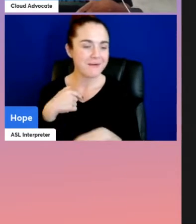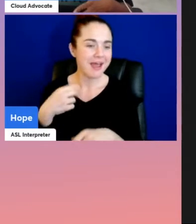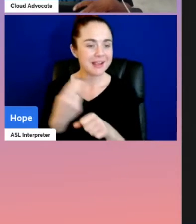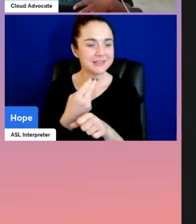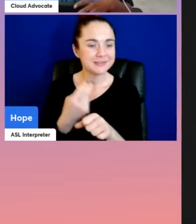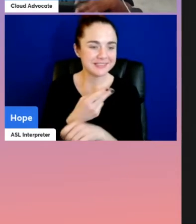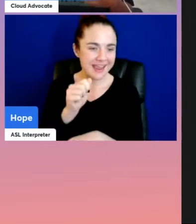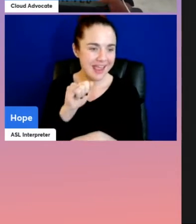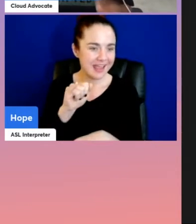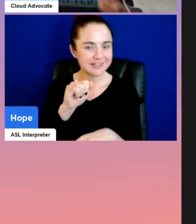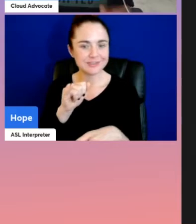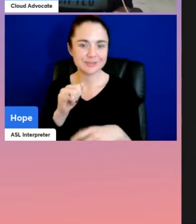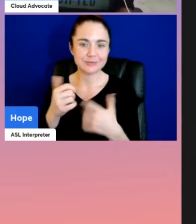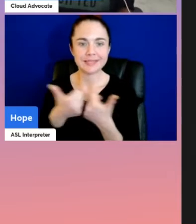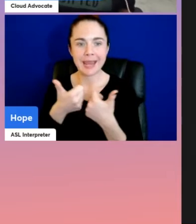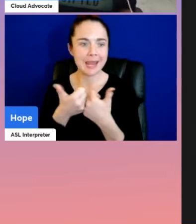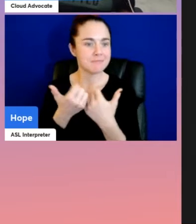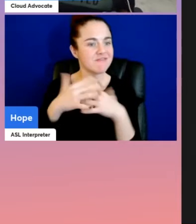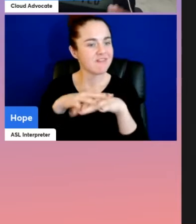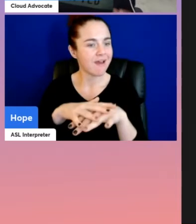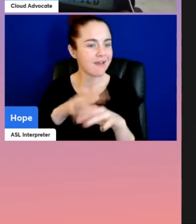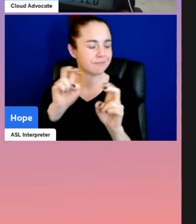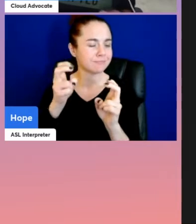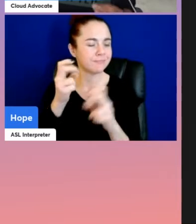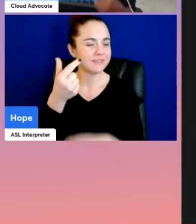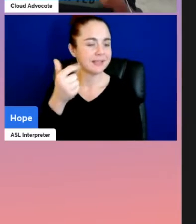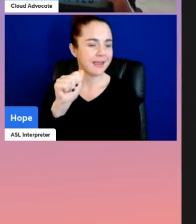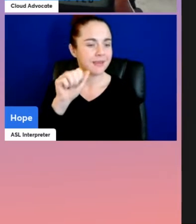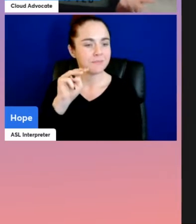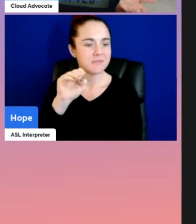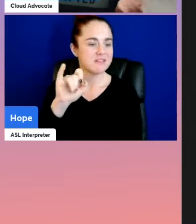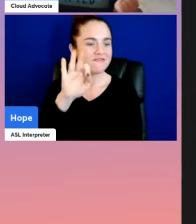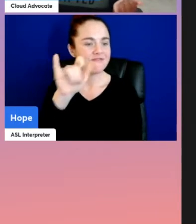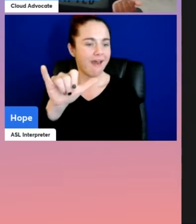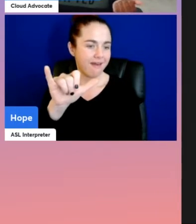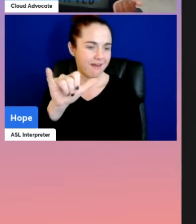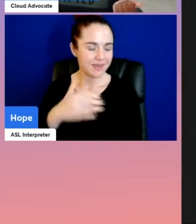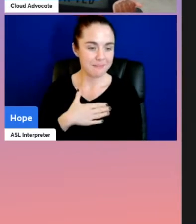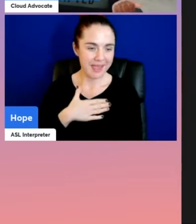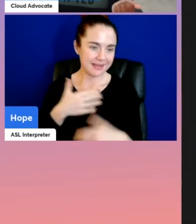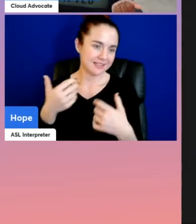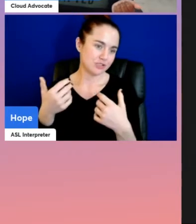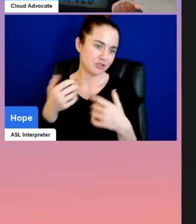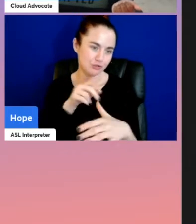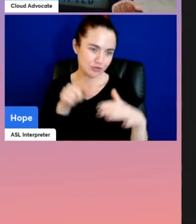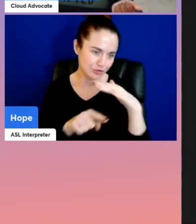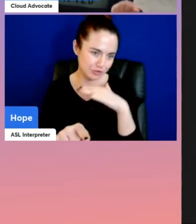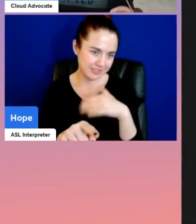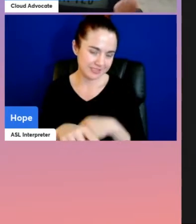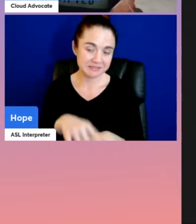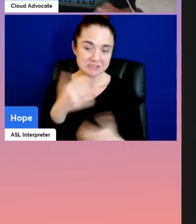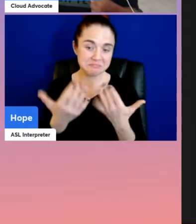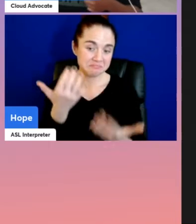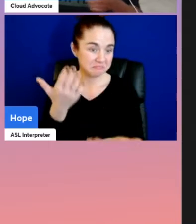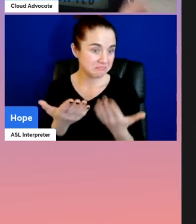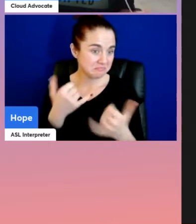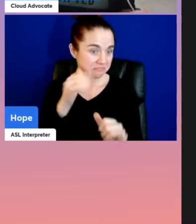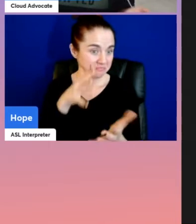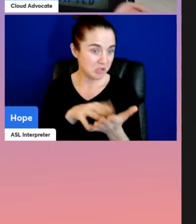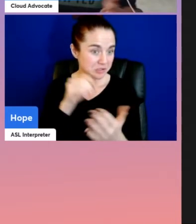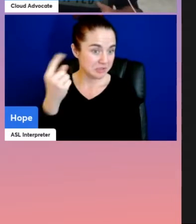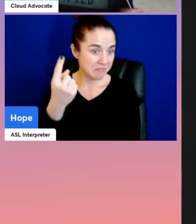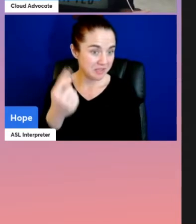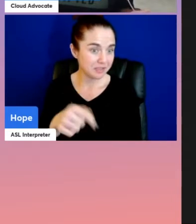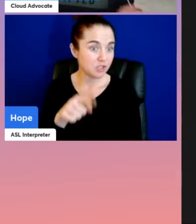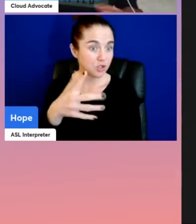learning journey. So you'll still get something from this talk. Like you may want to learn how to make the best roux